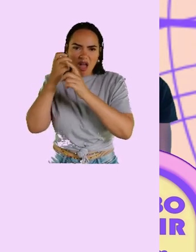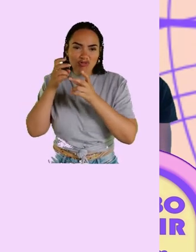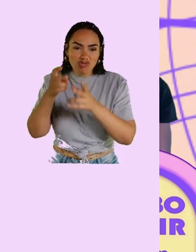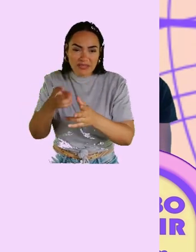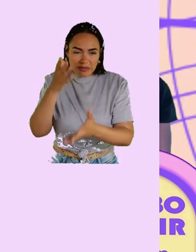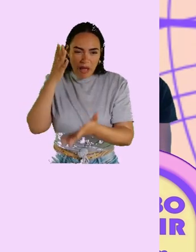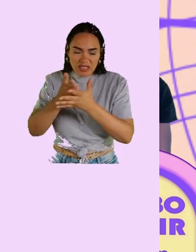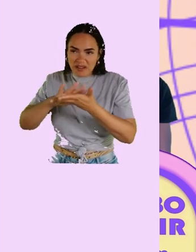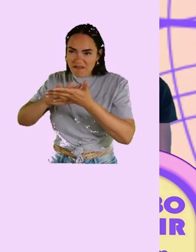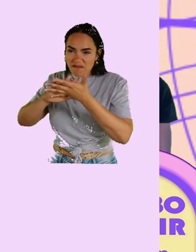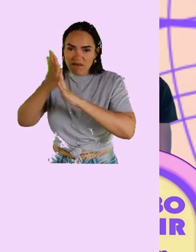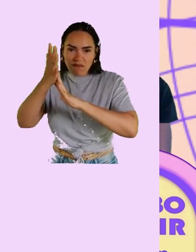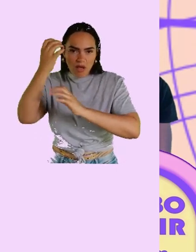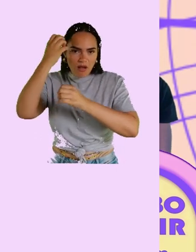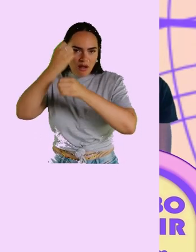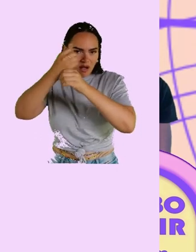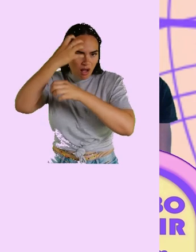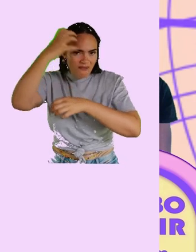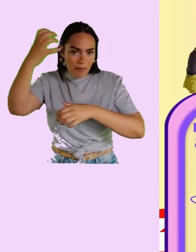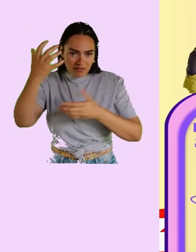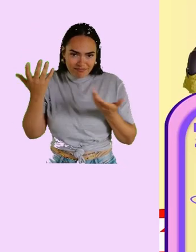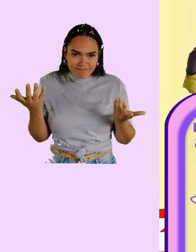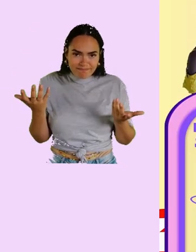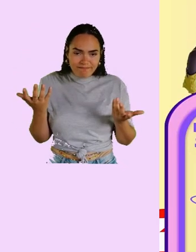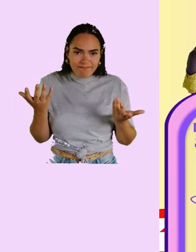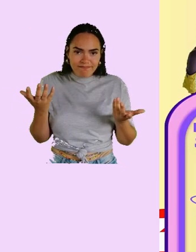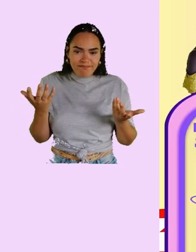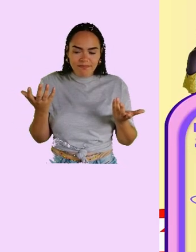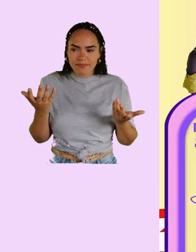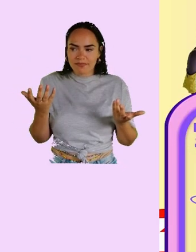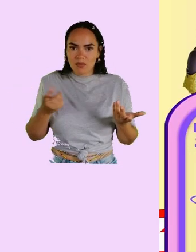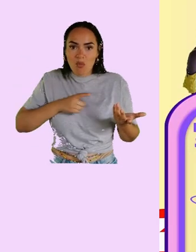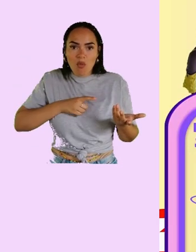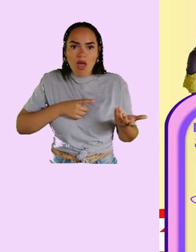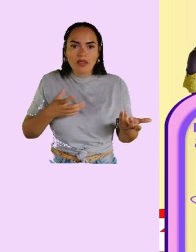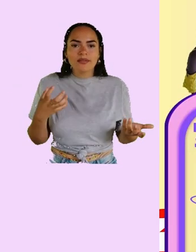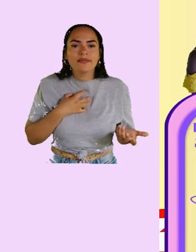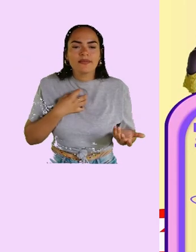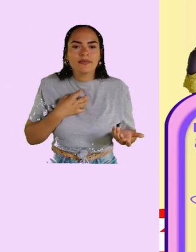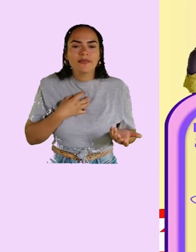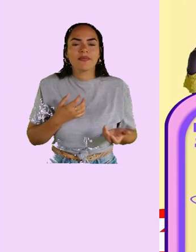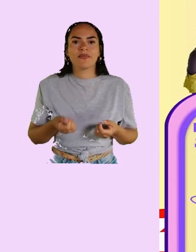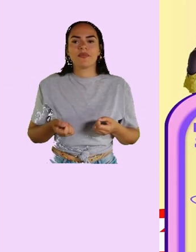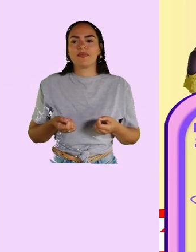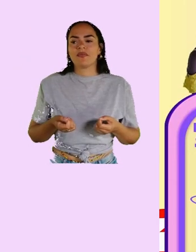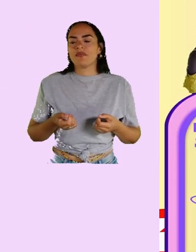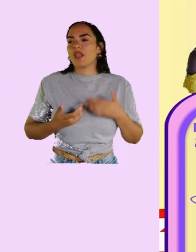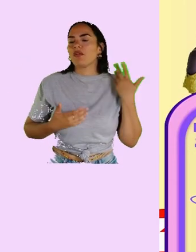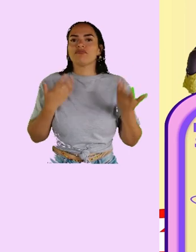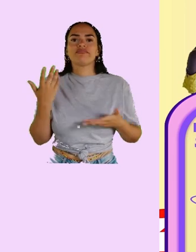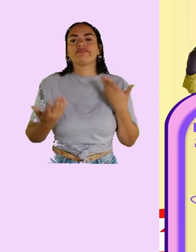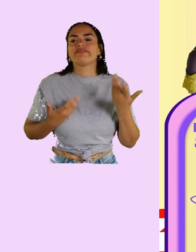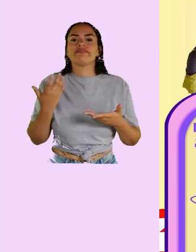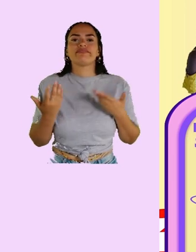actually disrupting the status quo, because we're scared. We're carrying on with our